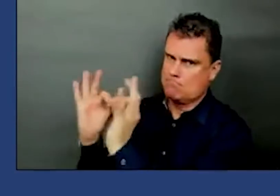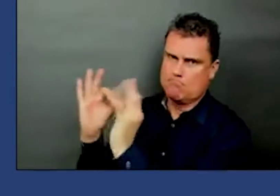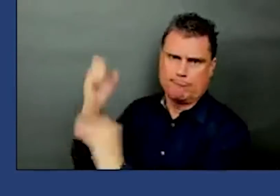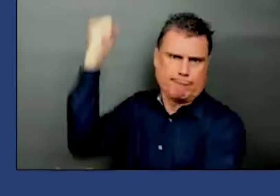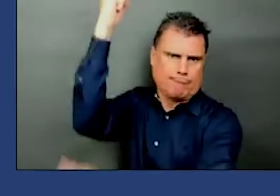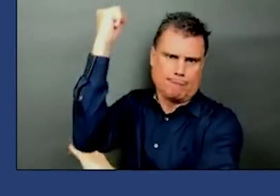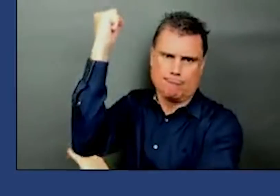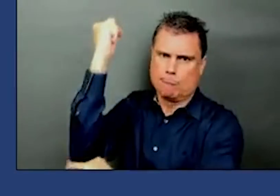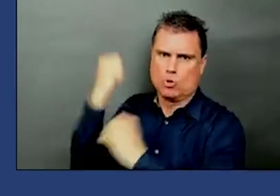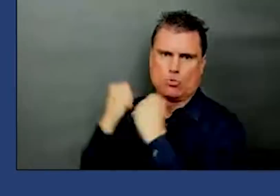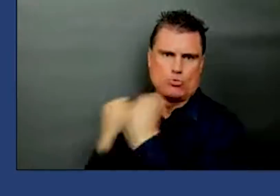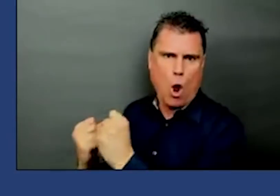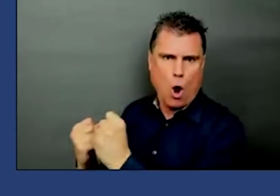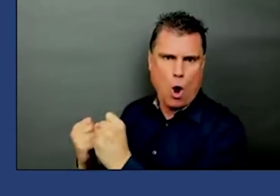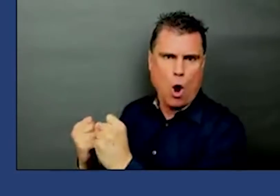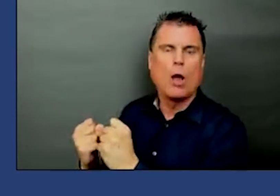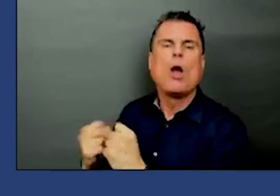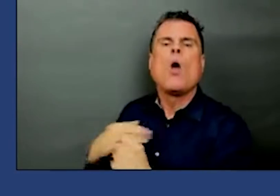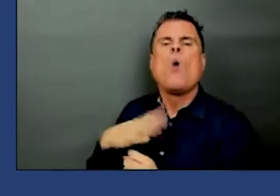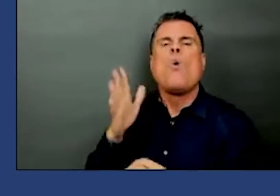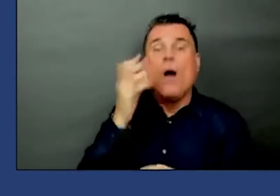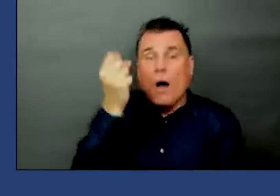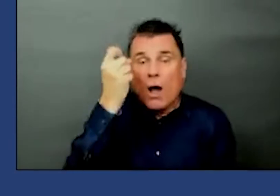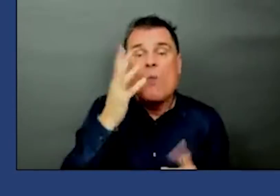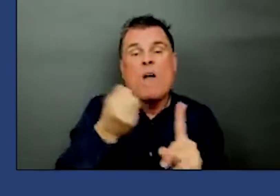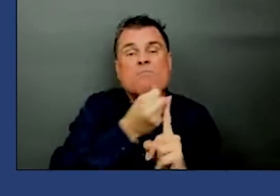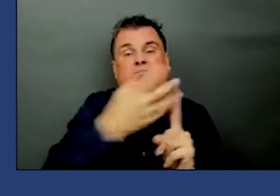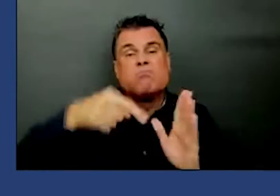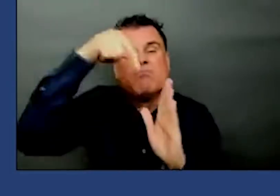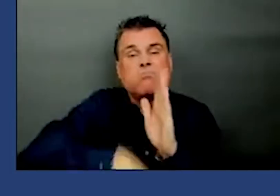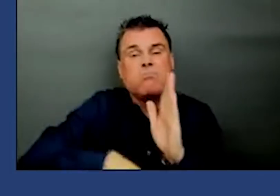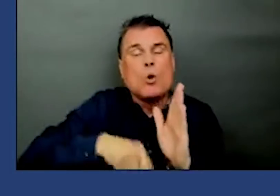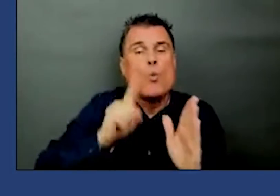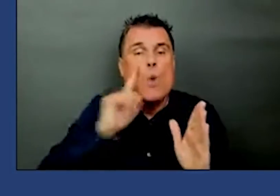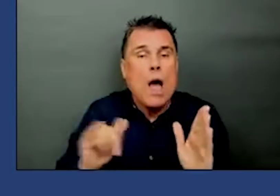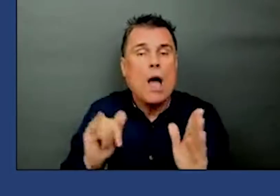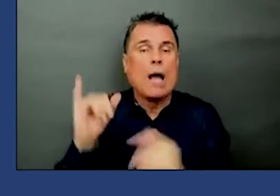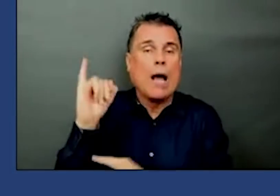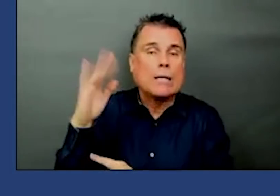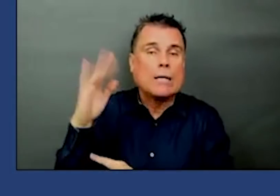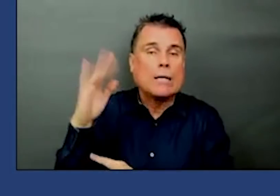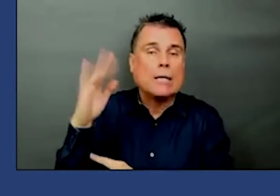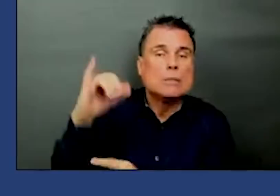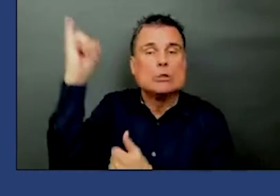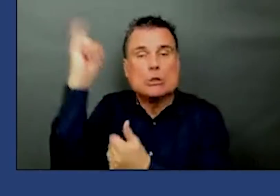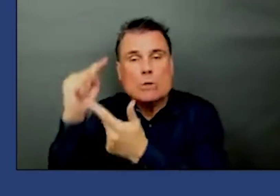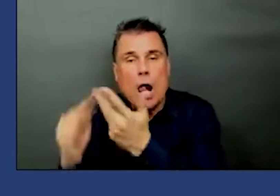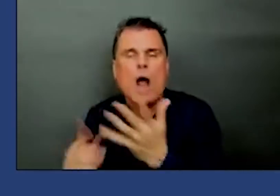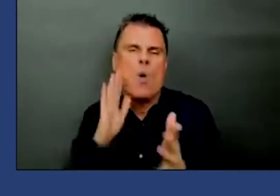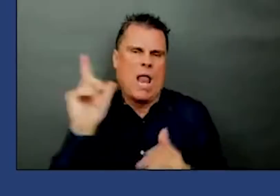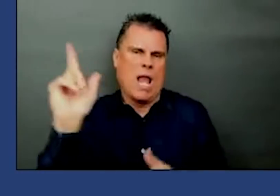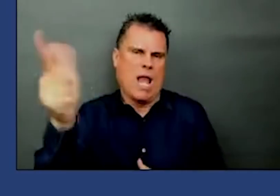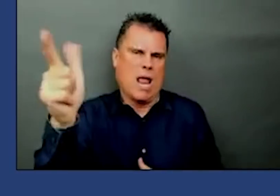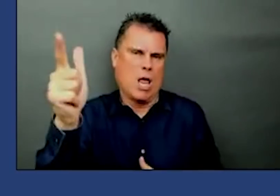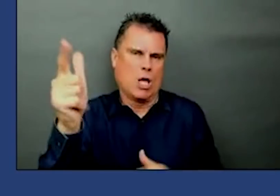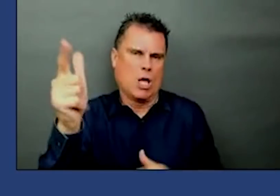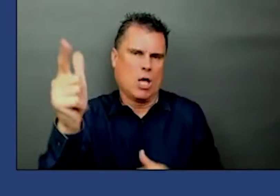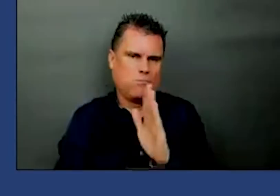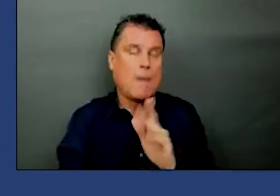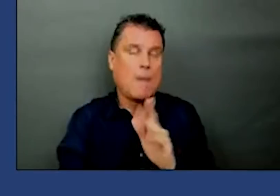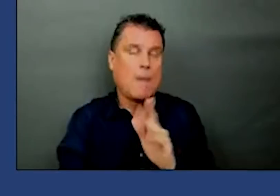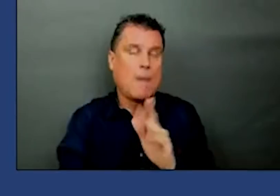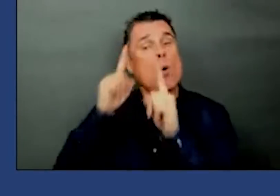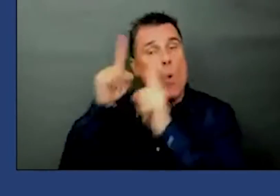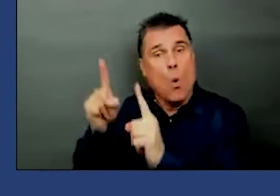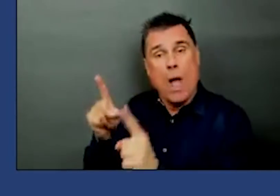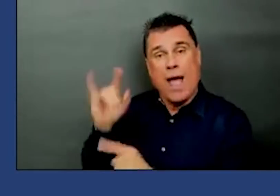those details are out there, and they will be soon. But it's all very clear that we're heading in the right direction. Our next question is